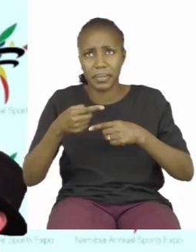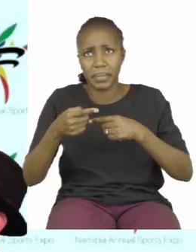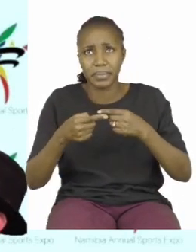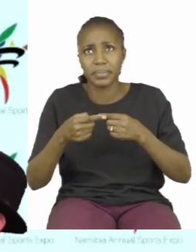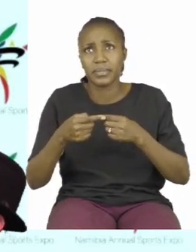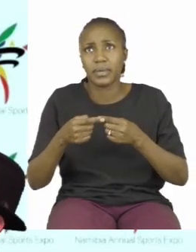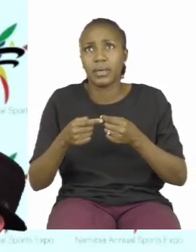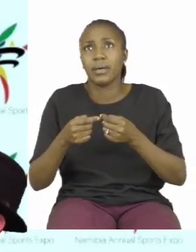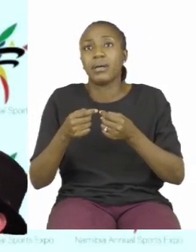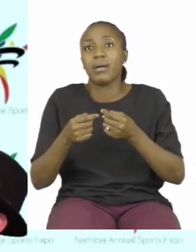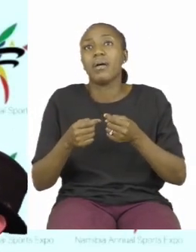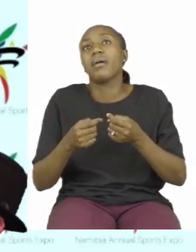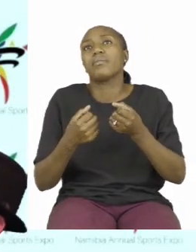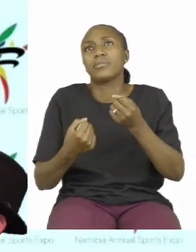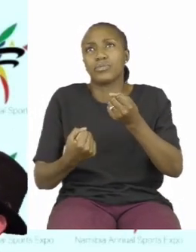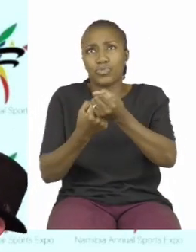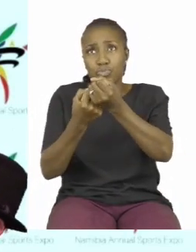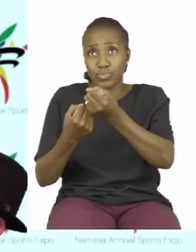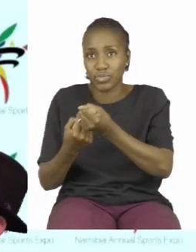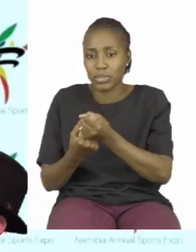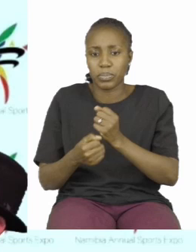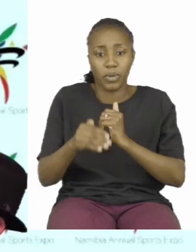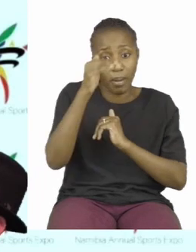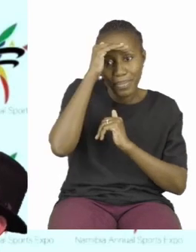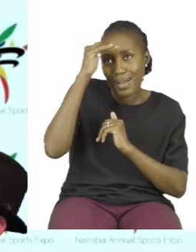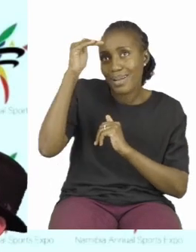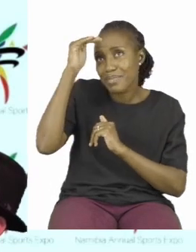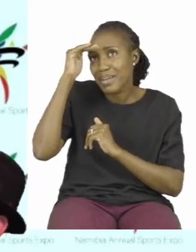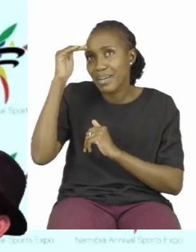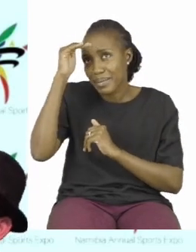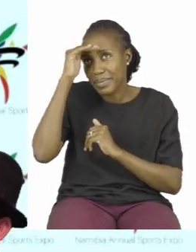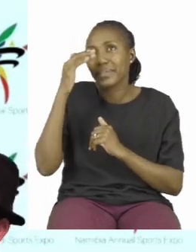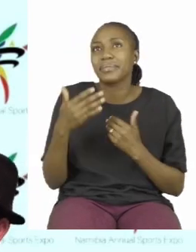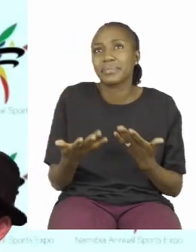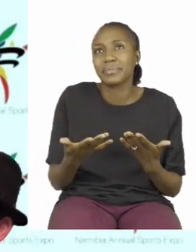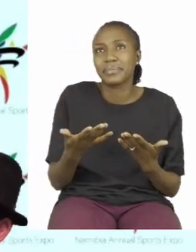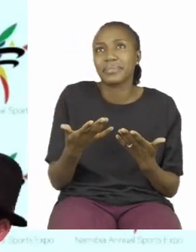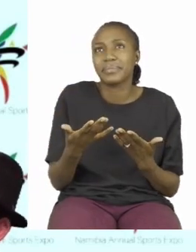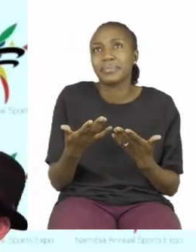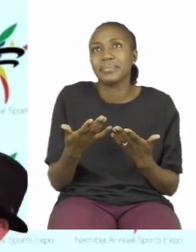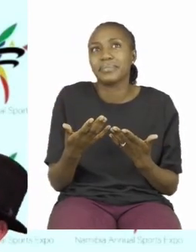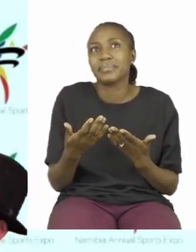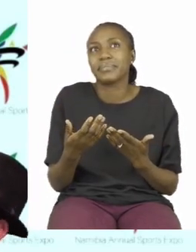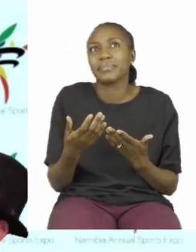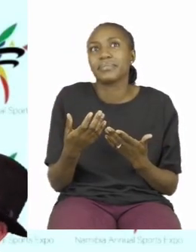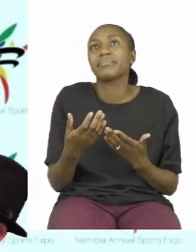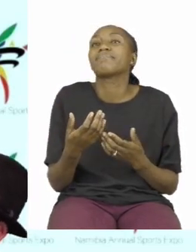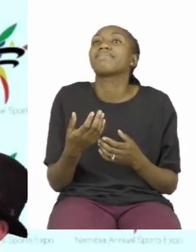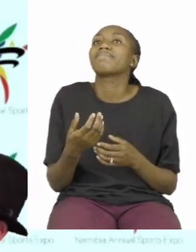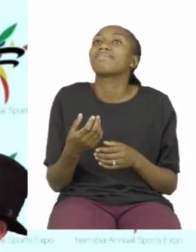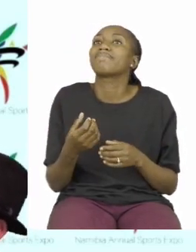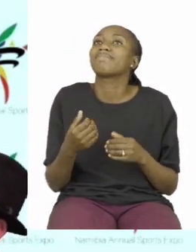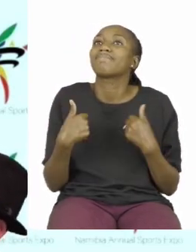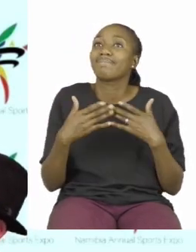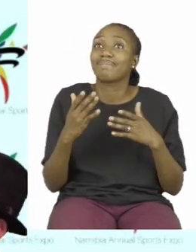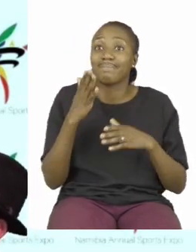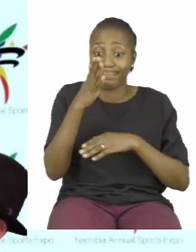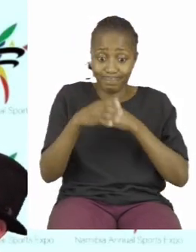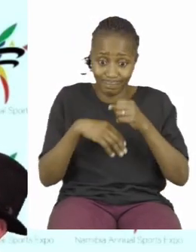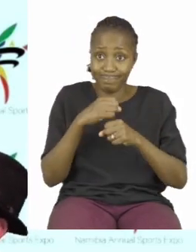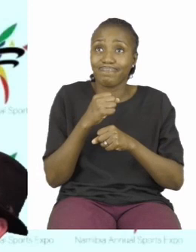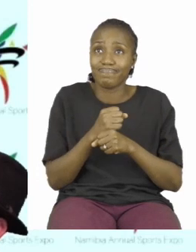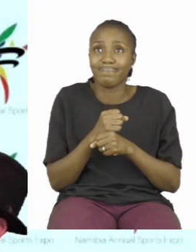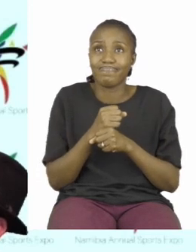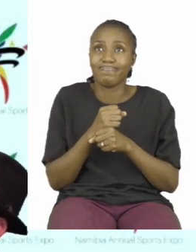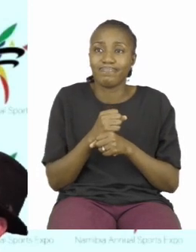sponsorship, and there are negotiations that I know, yes, with current sponsors to get the league up and running by next year. to